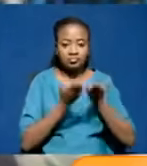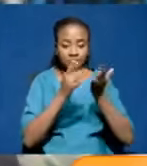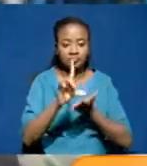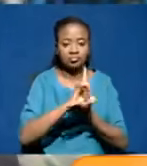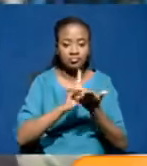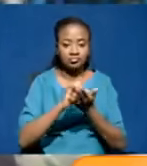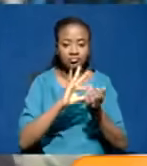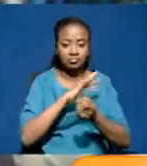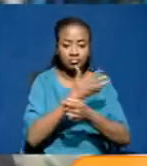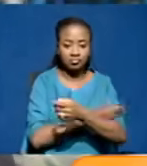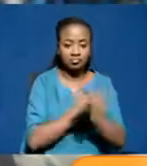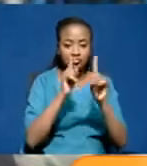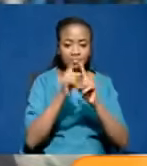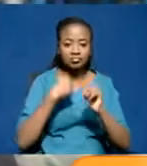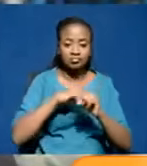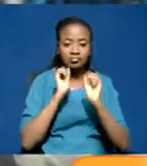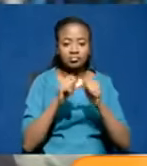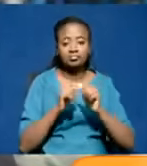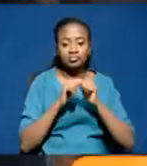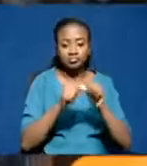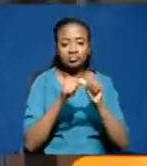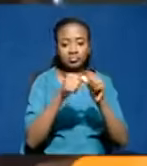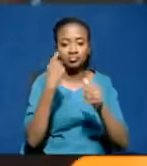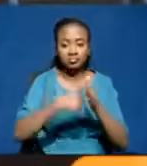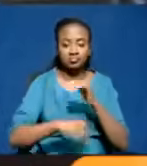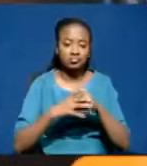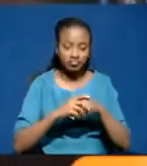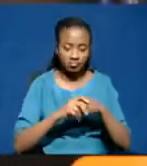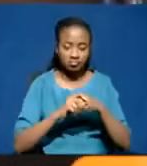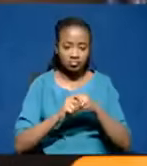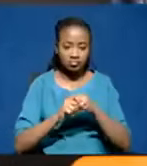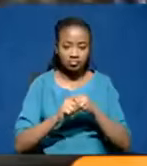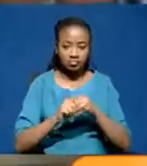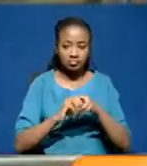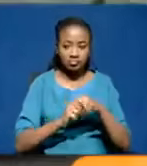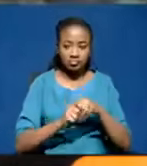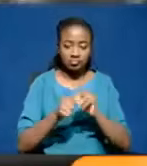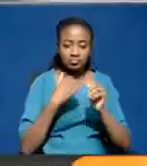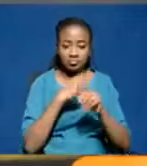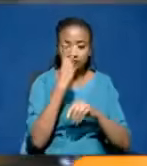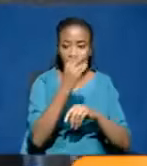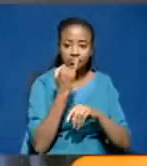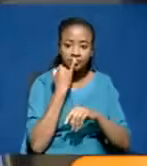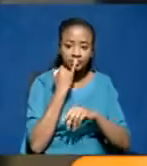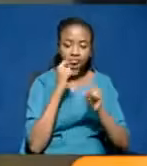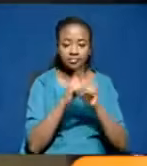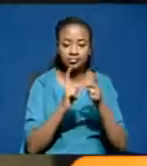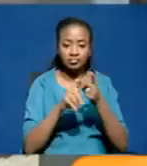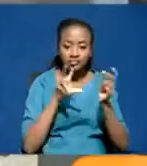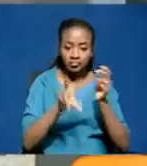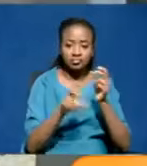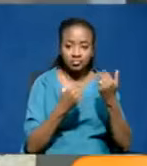chain, we are able to maintain the cost of the bike. The second-generation bikes come with two batteries and a charger for each, and